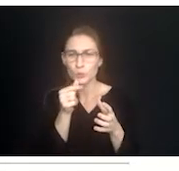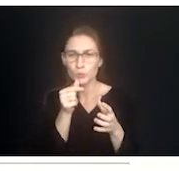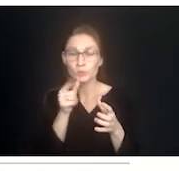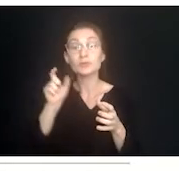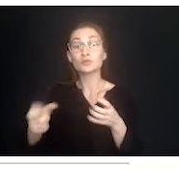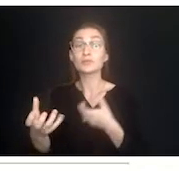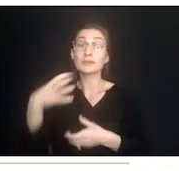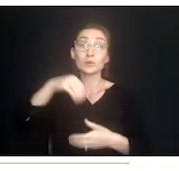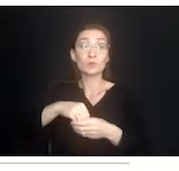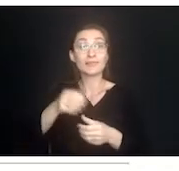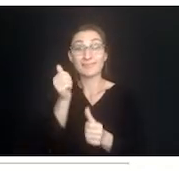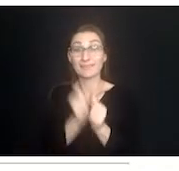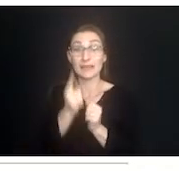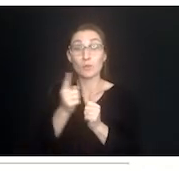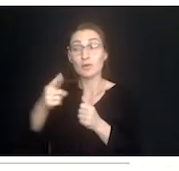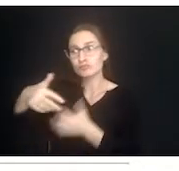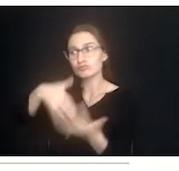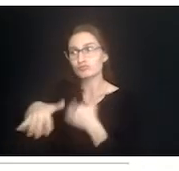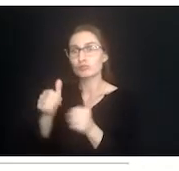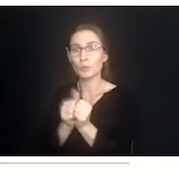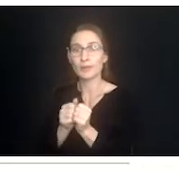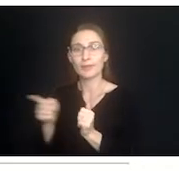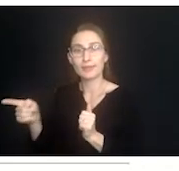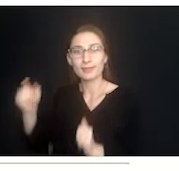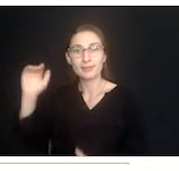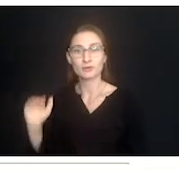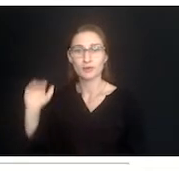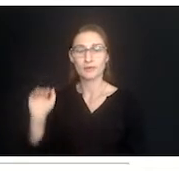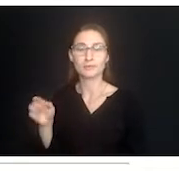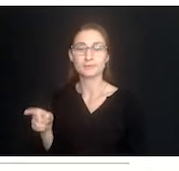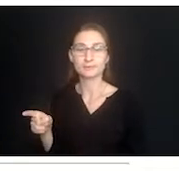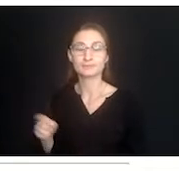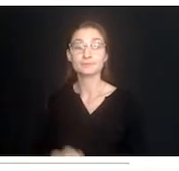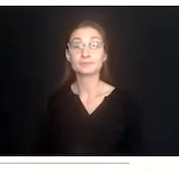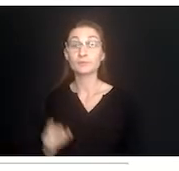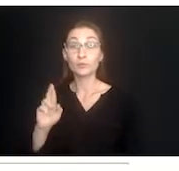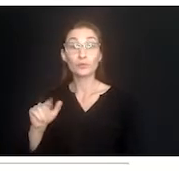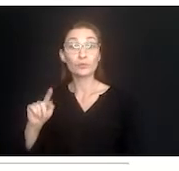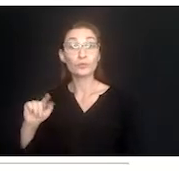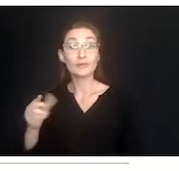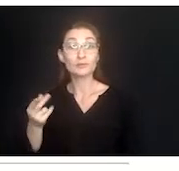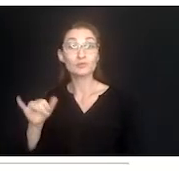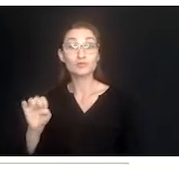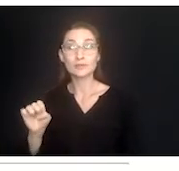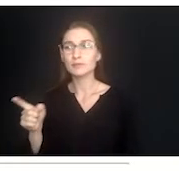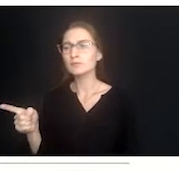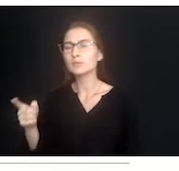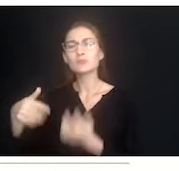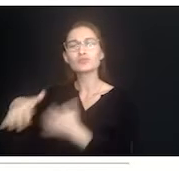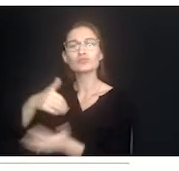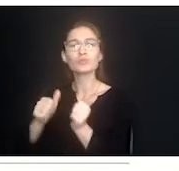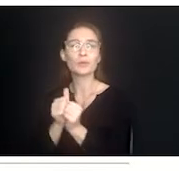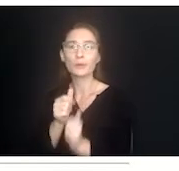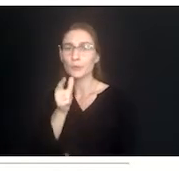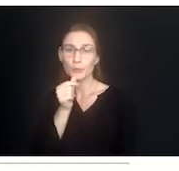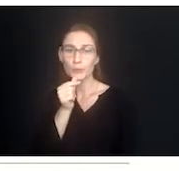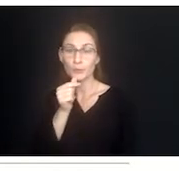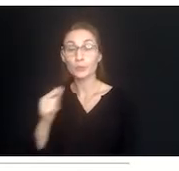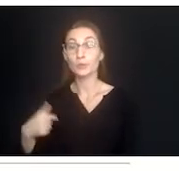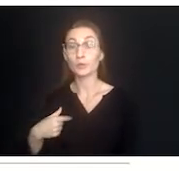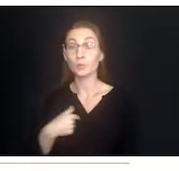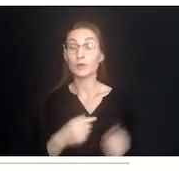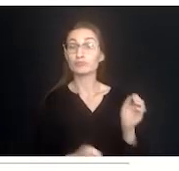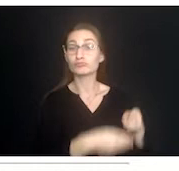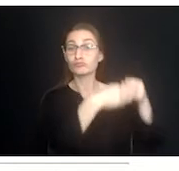team. And this team should include everyone who spends time with and knows Richie. So where does Richie spend a lot